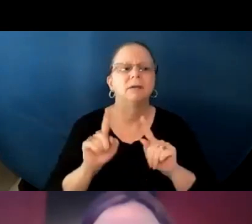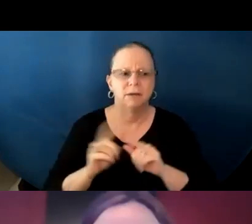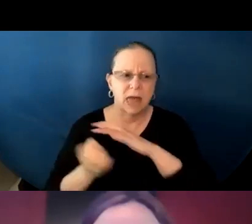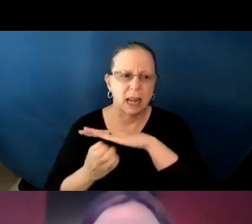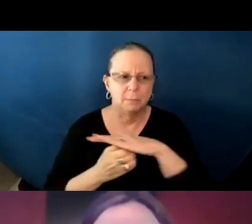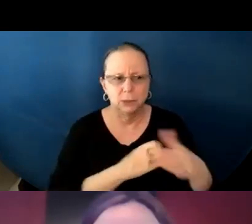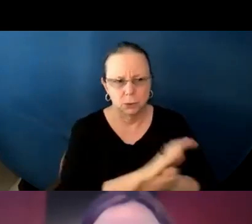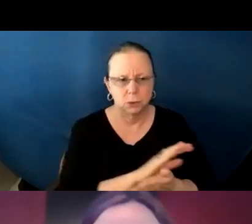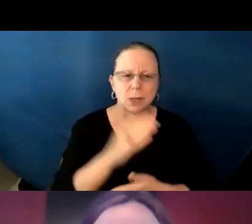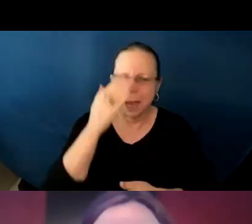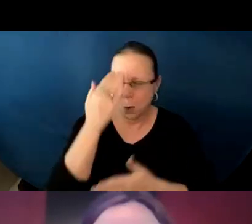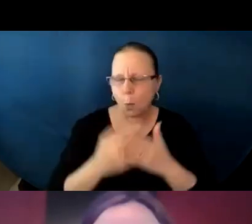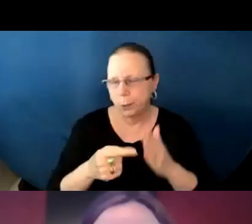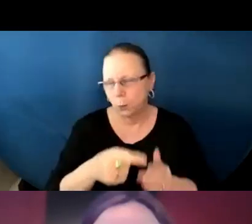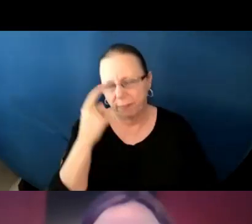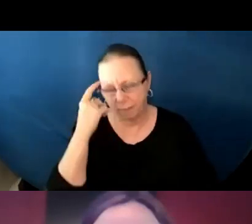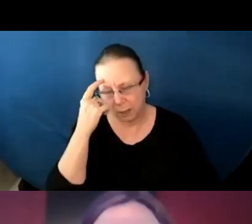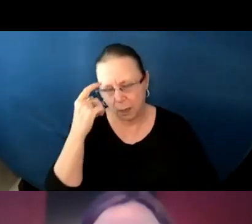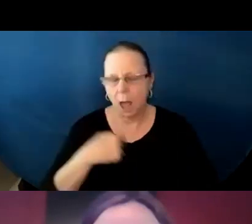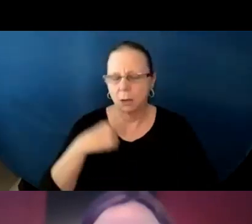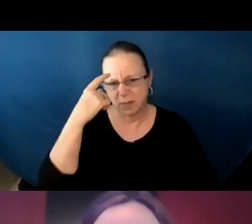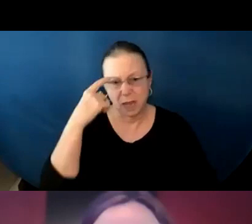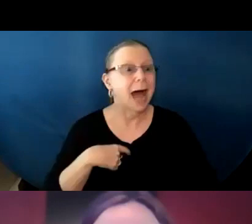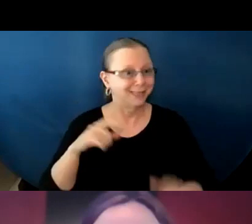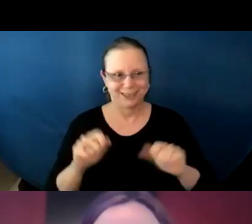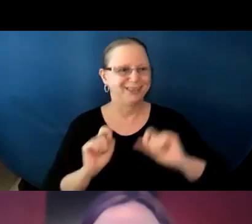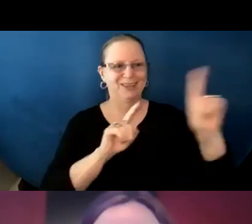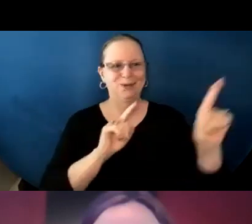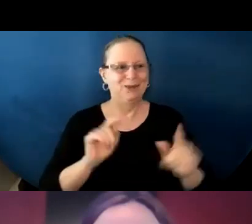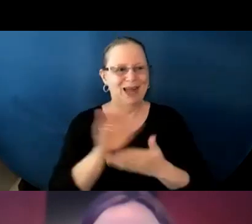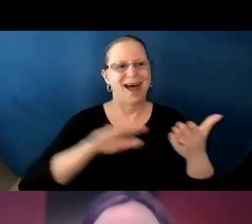what you're thinking, because I was thinking it too. I should go to college.